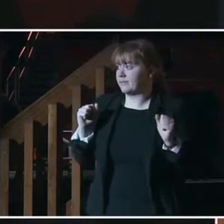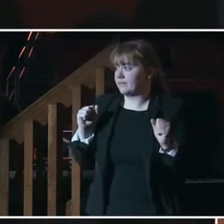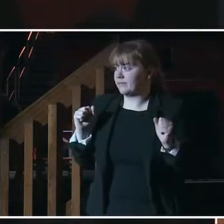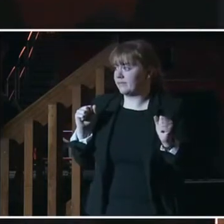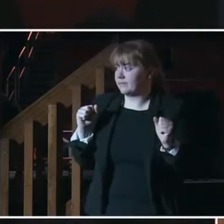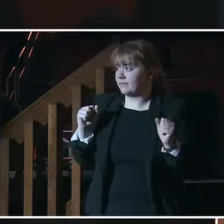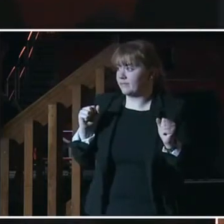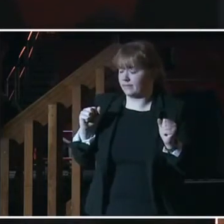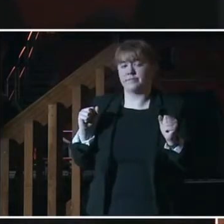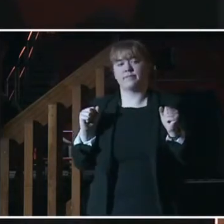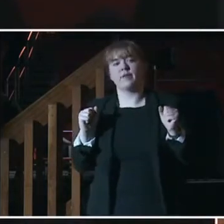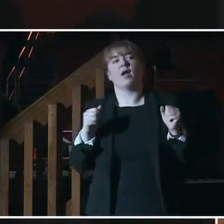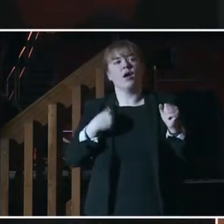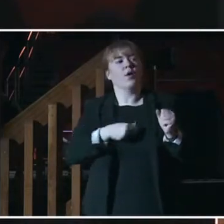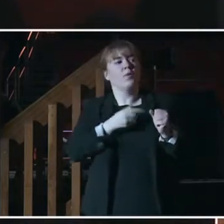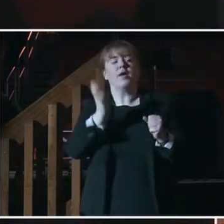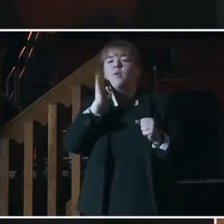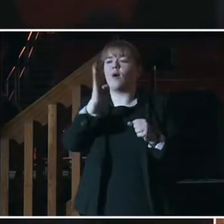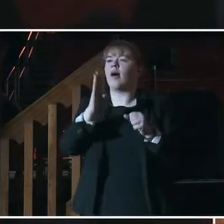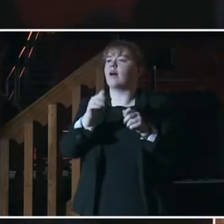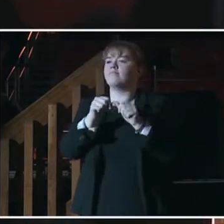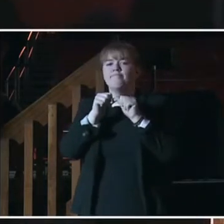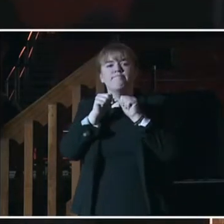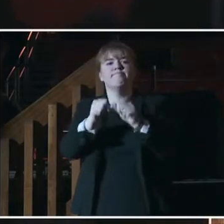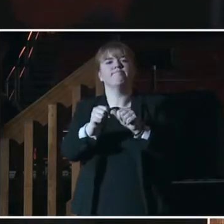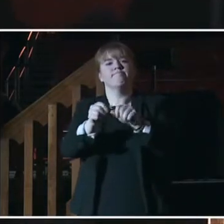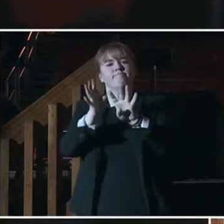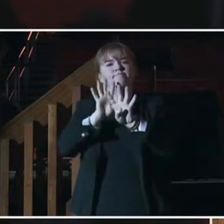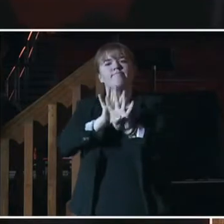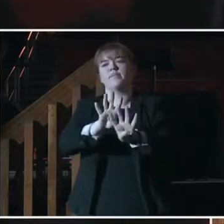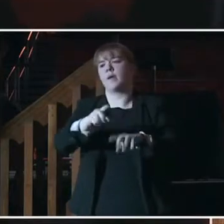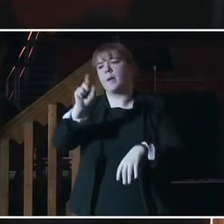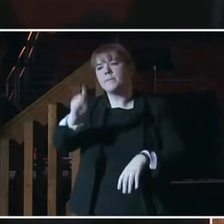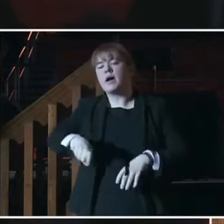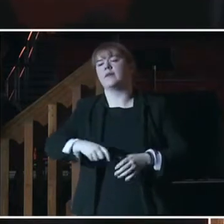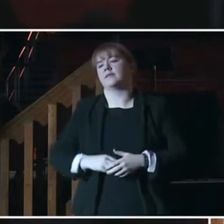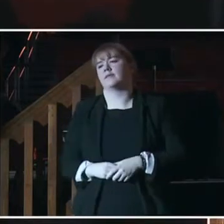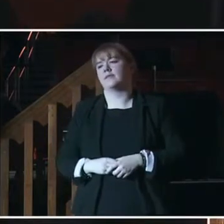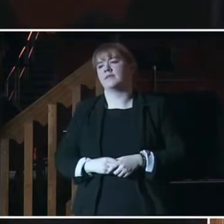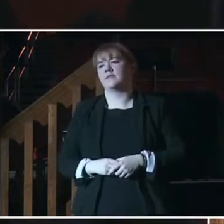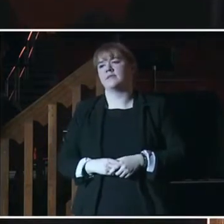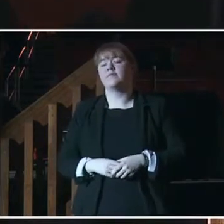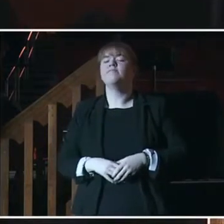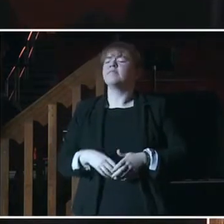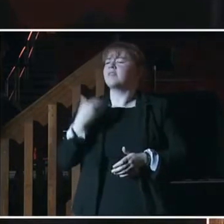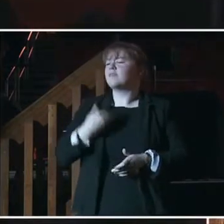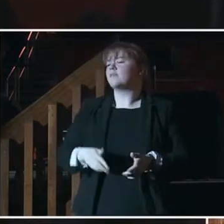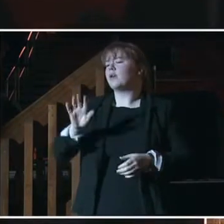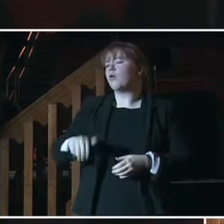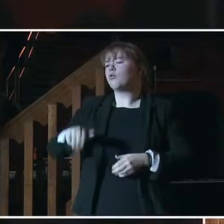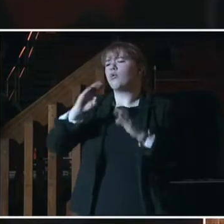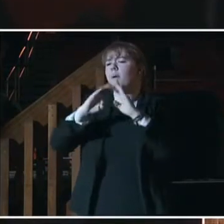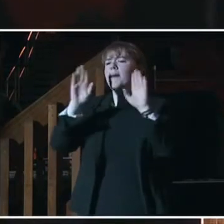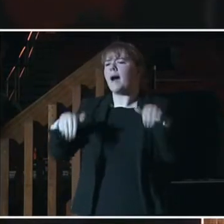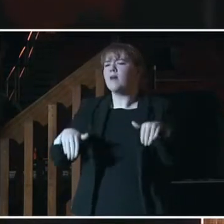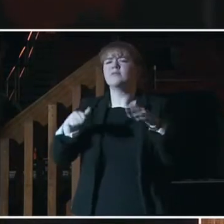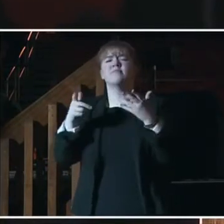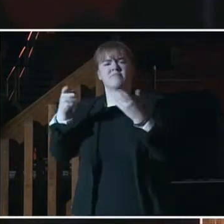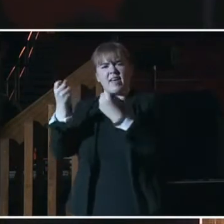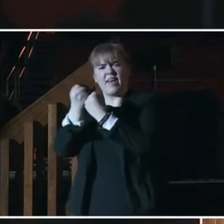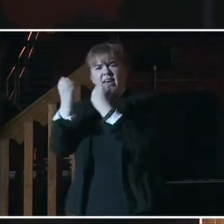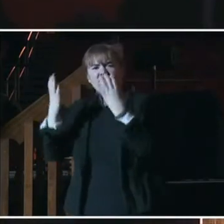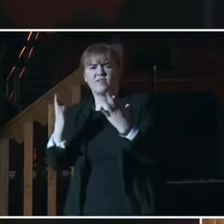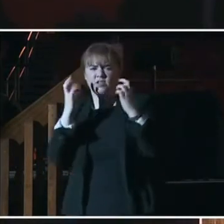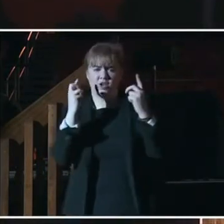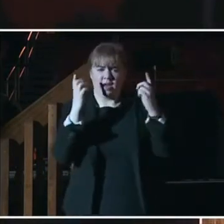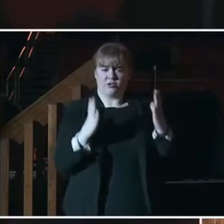we're going to continue marching forward, right? So I was raised in the house with an activist and an